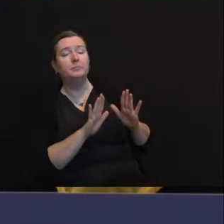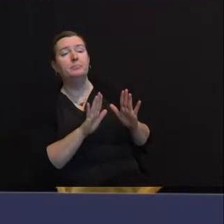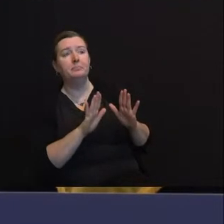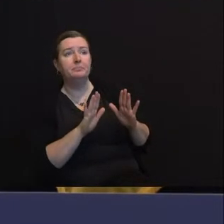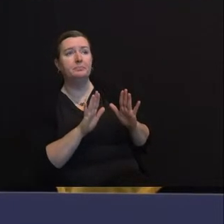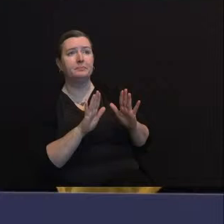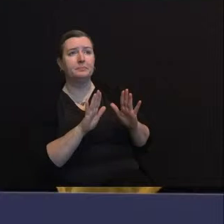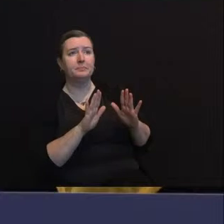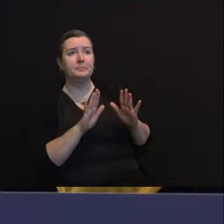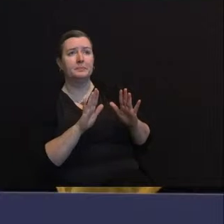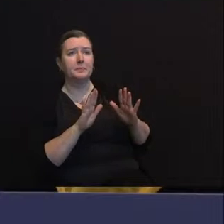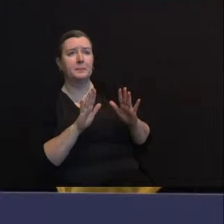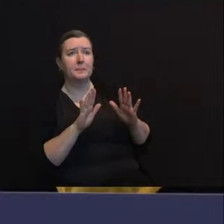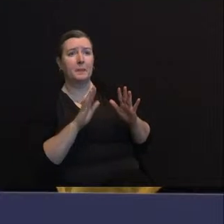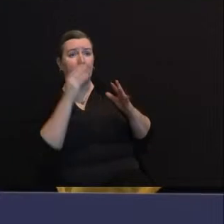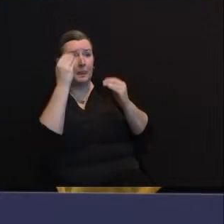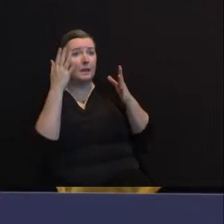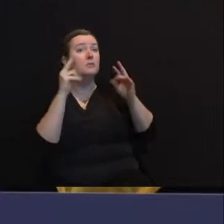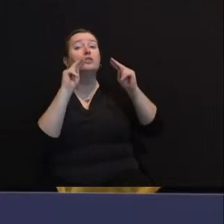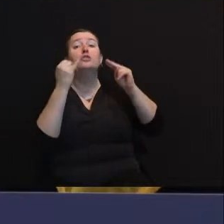help is coming.